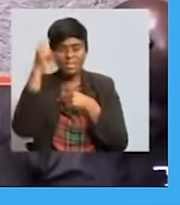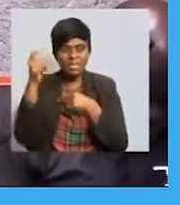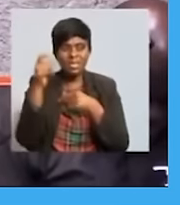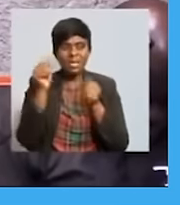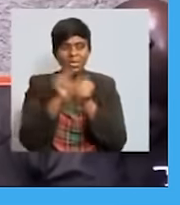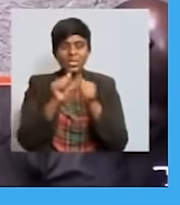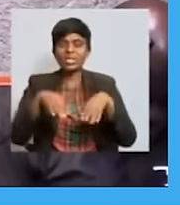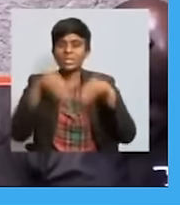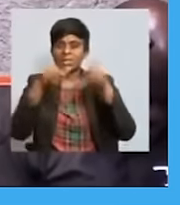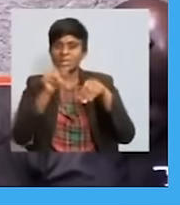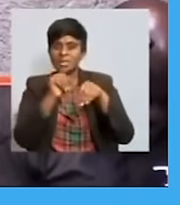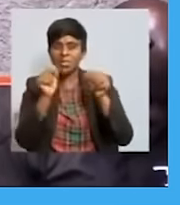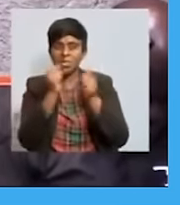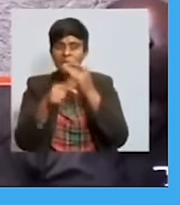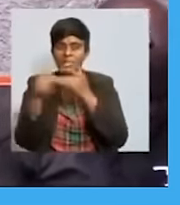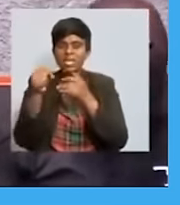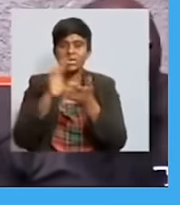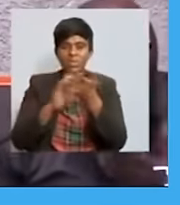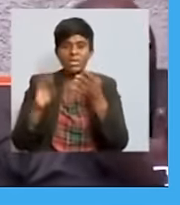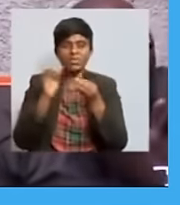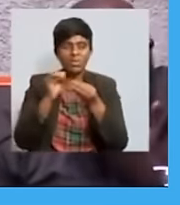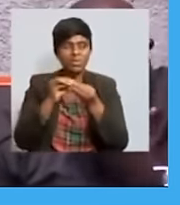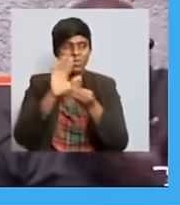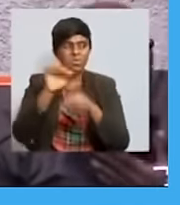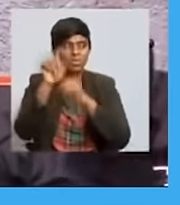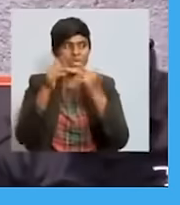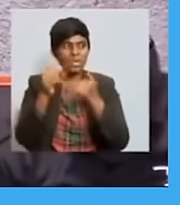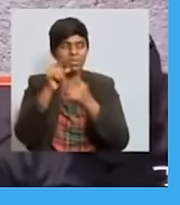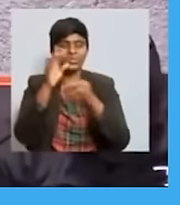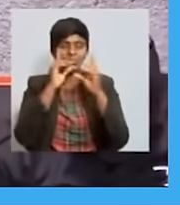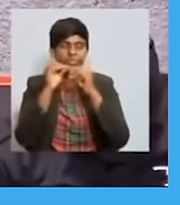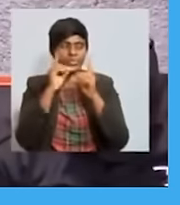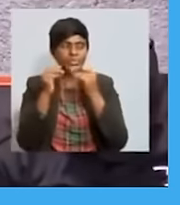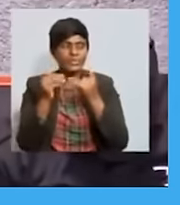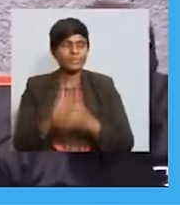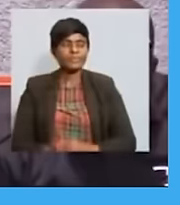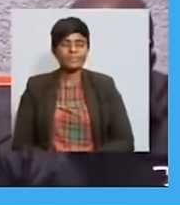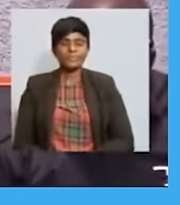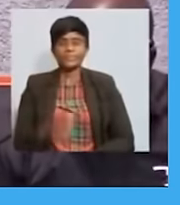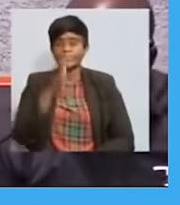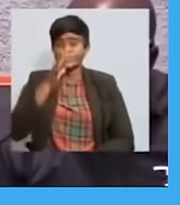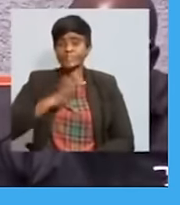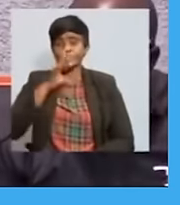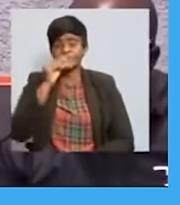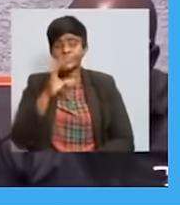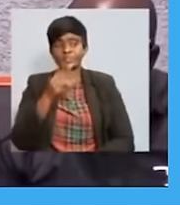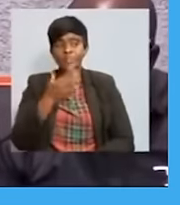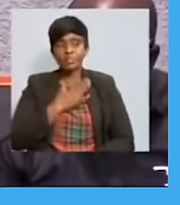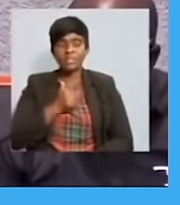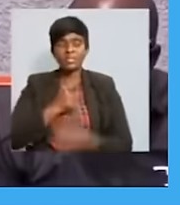50-watcher minimum that you believed? Can you wind up your question? You are debating now. Madam Speaker, I